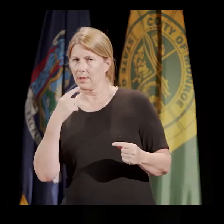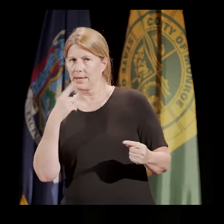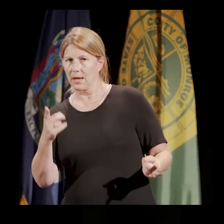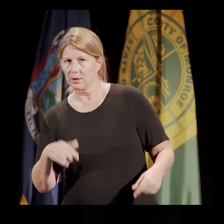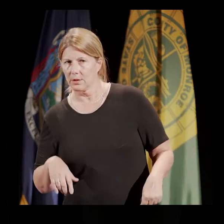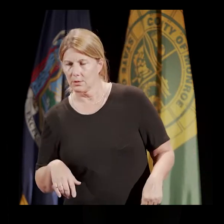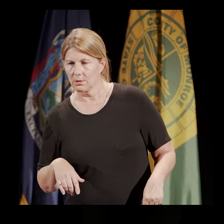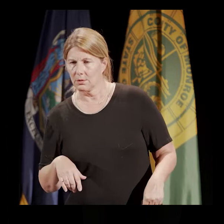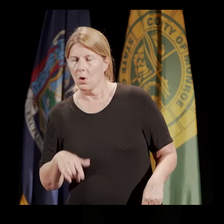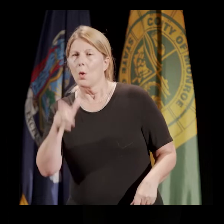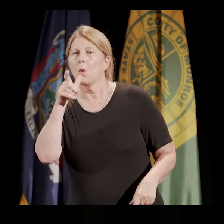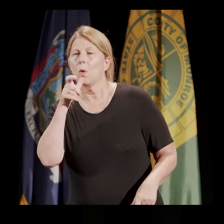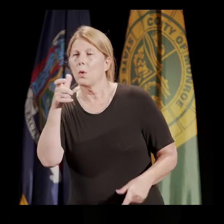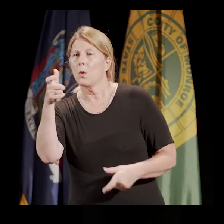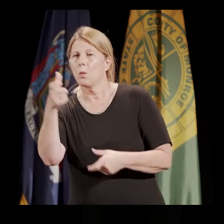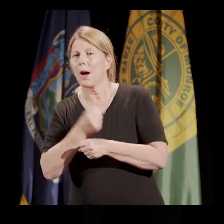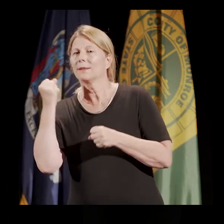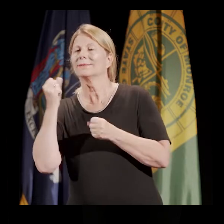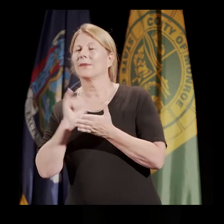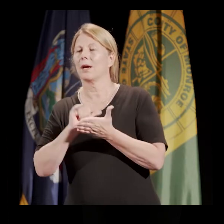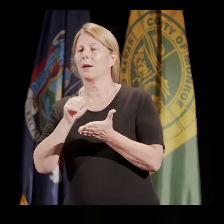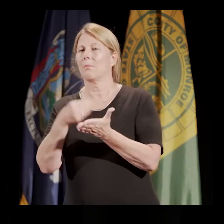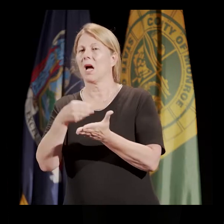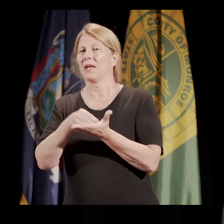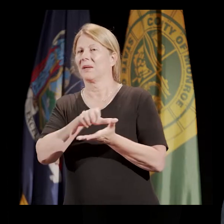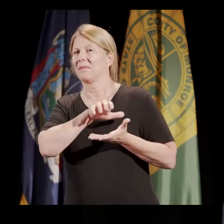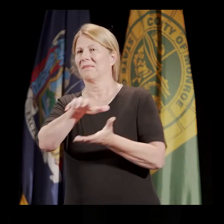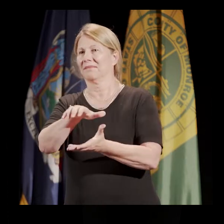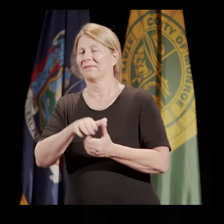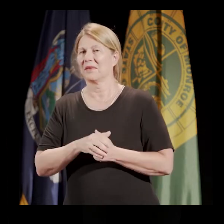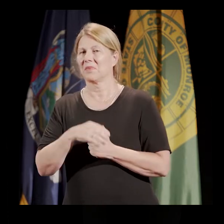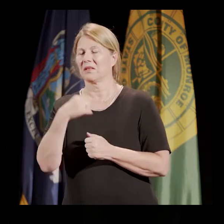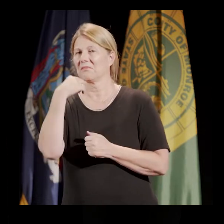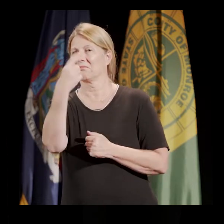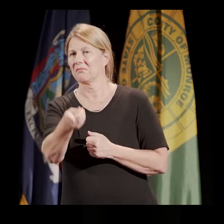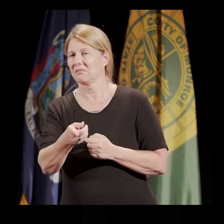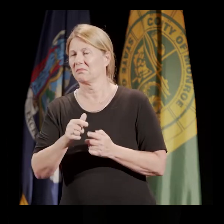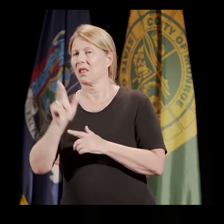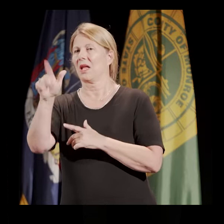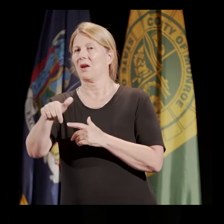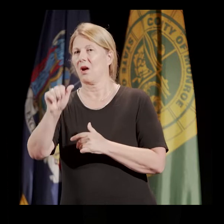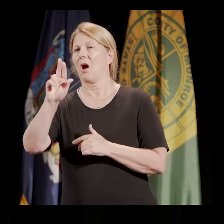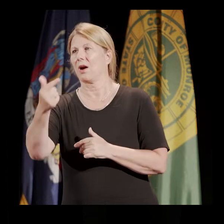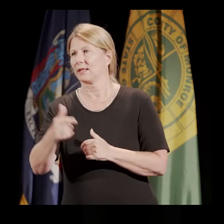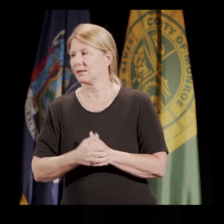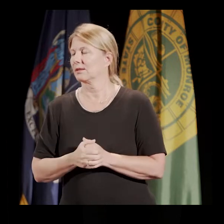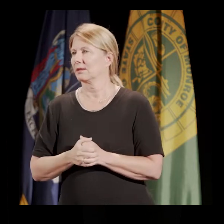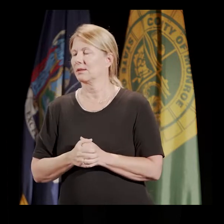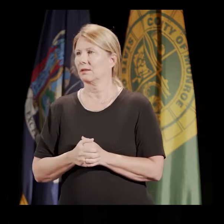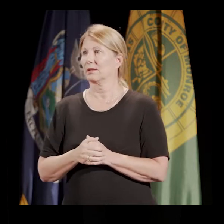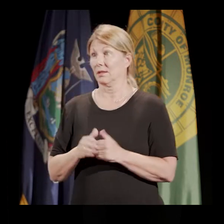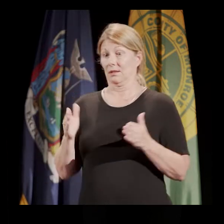weeks. Clearly, this community has good ideas. That's why collaboration and partnership building is such a central